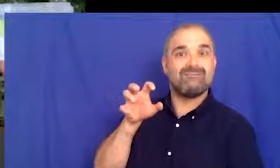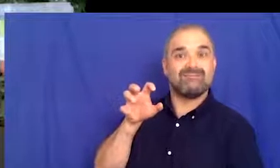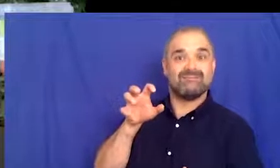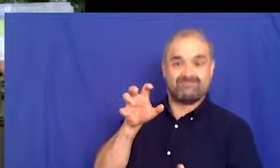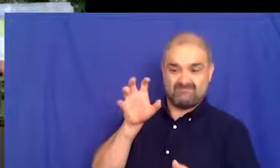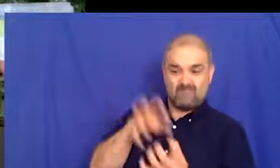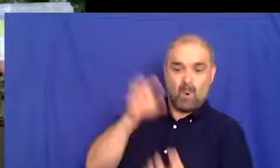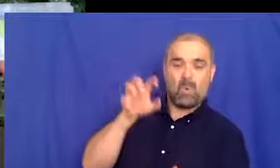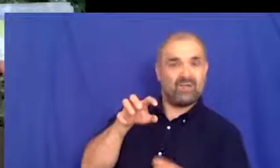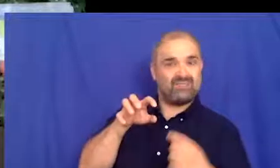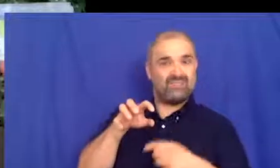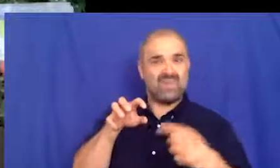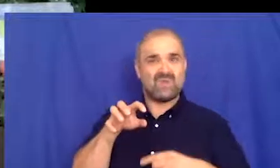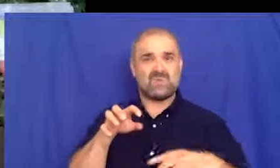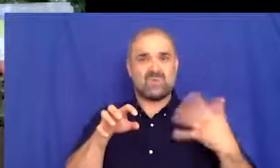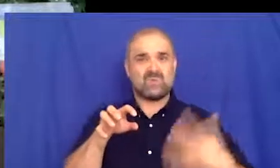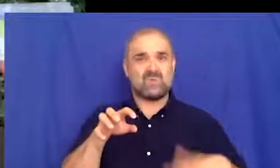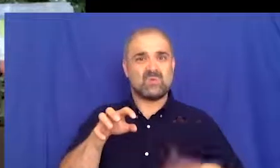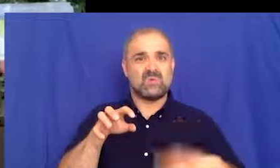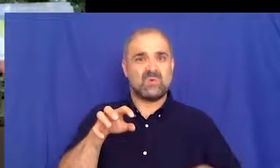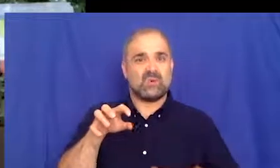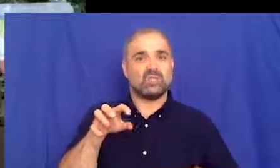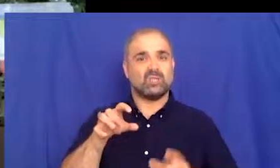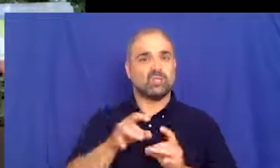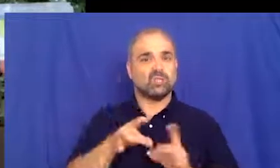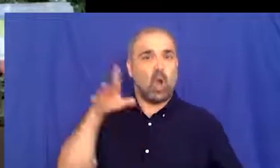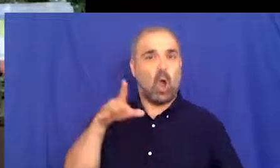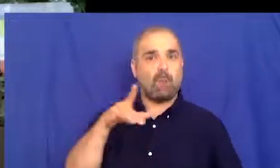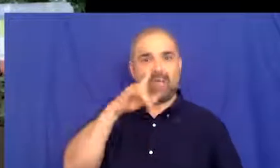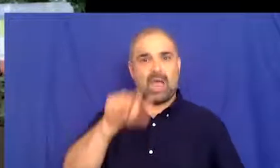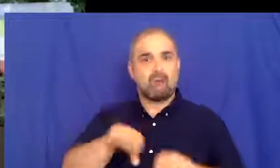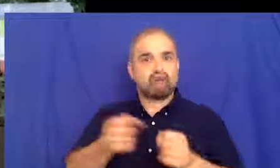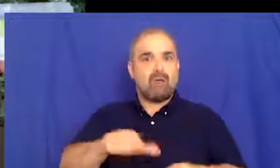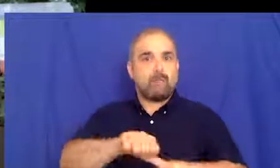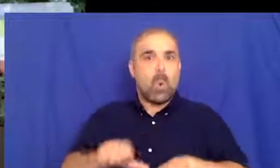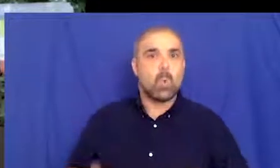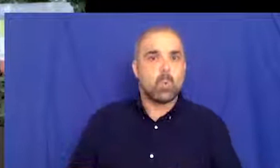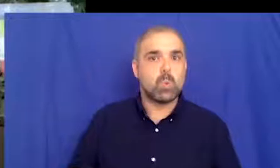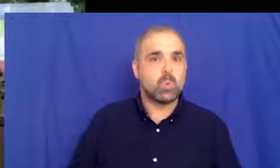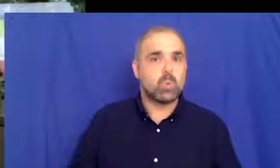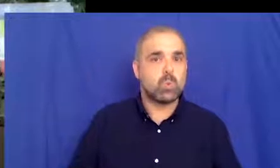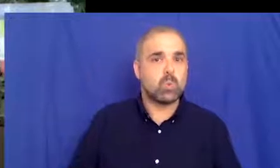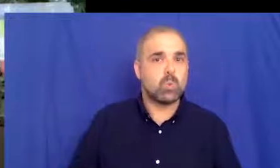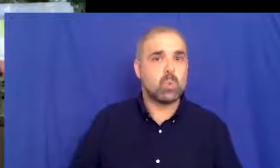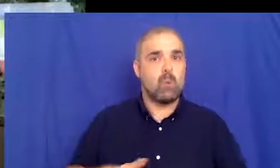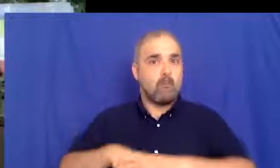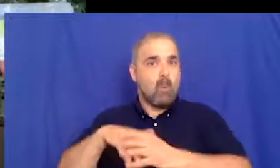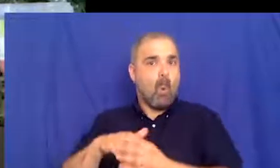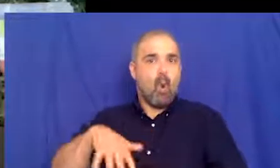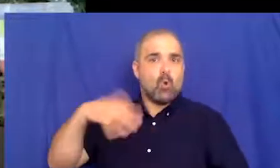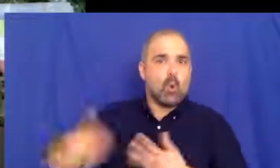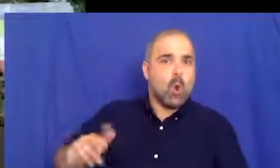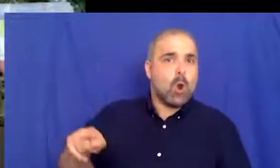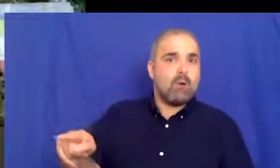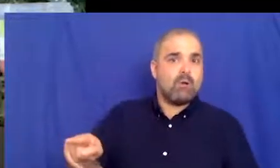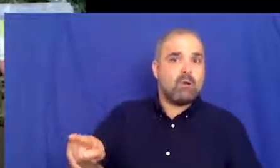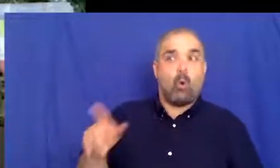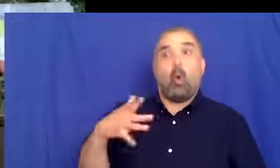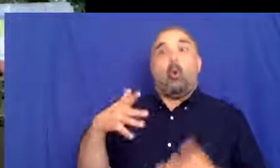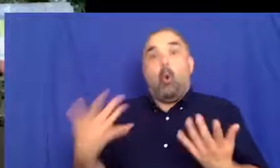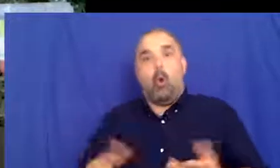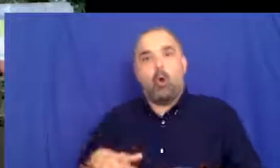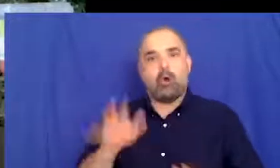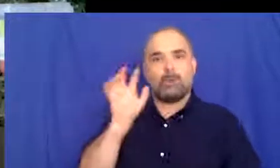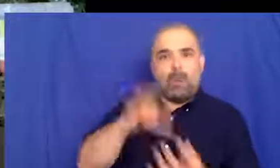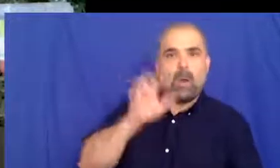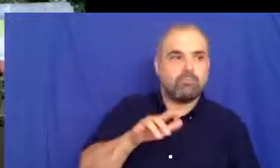paw or their nose in his shell, which does actually really, really hurt and can actually break their paw. He would at the very least startle them.